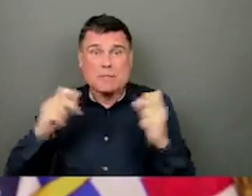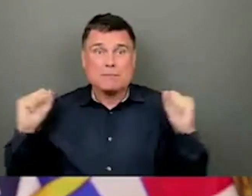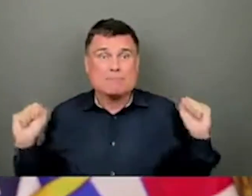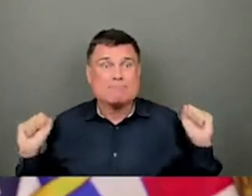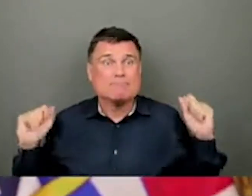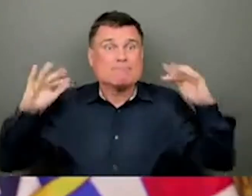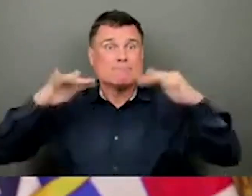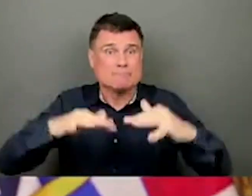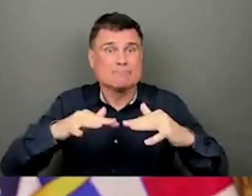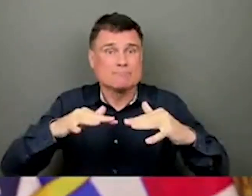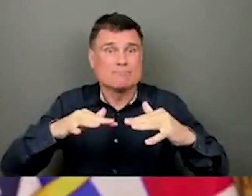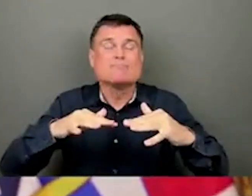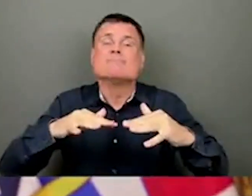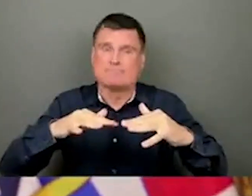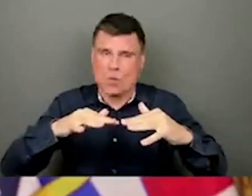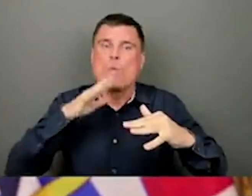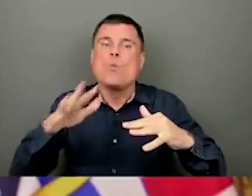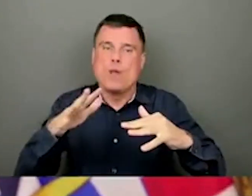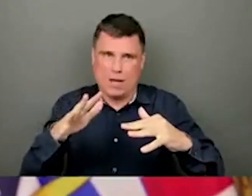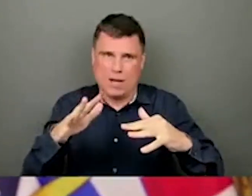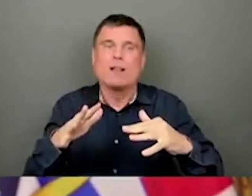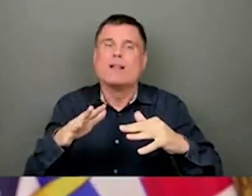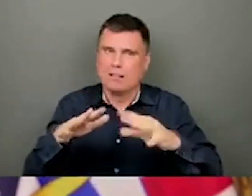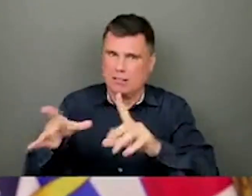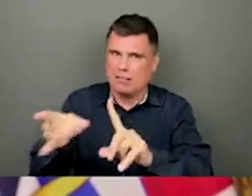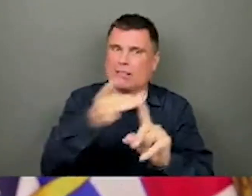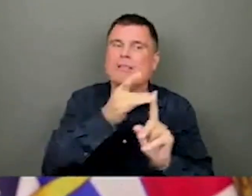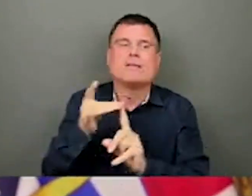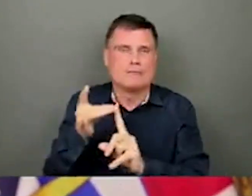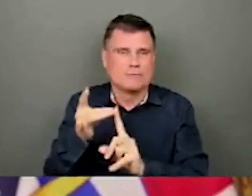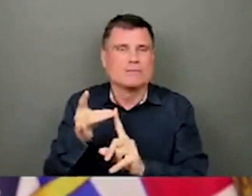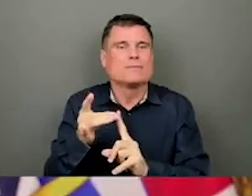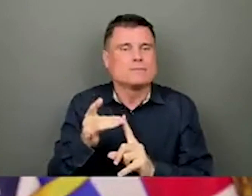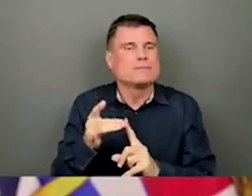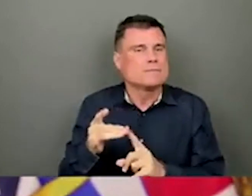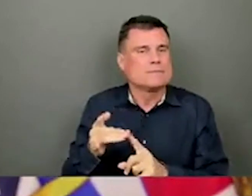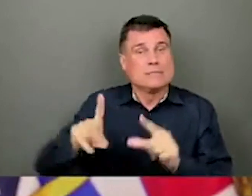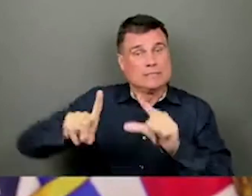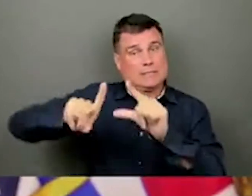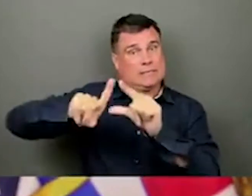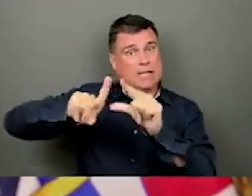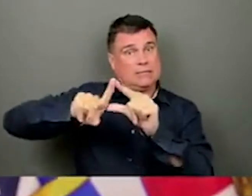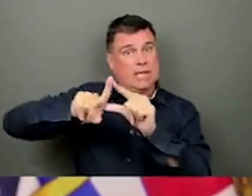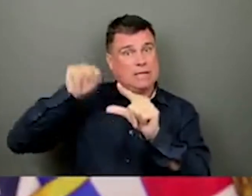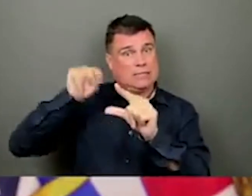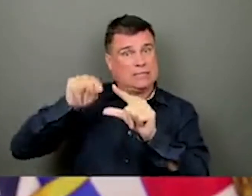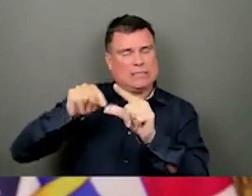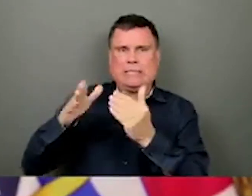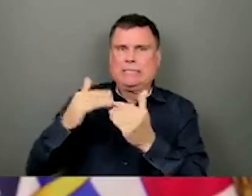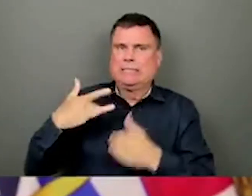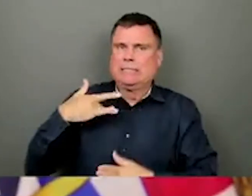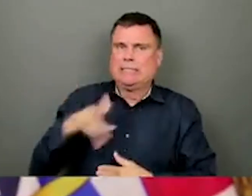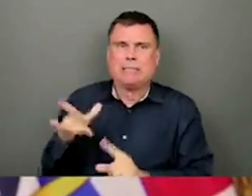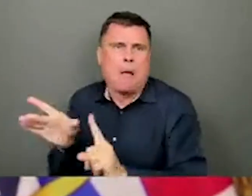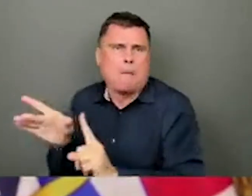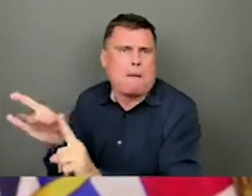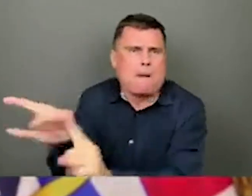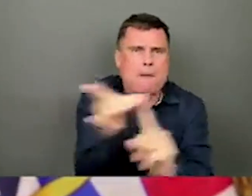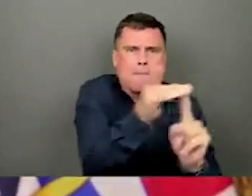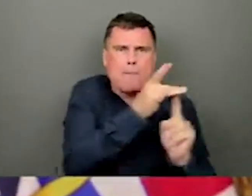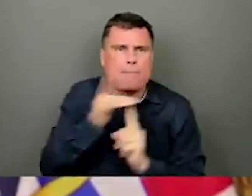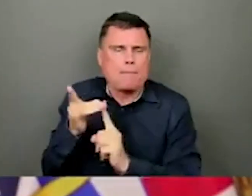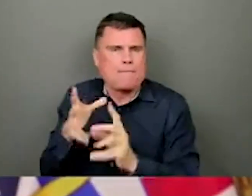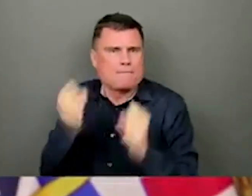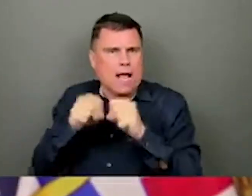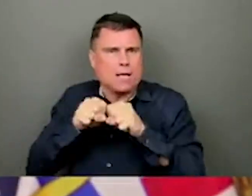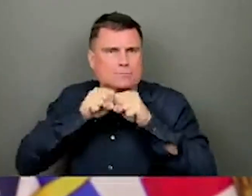now that we are seeing transmission with the highly transmissible Delta variant across the province. These numbers